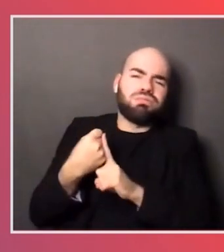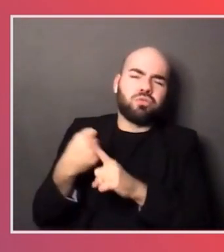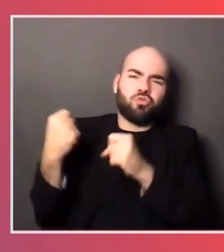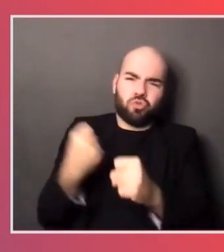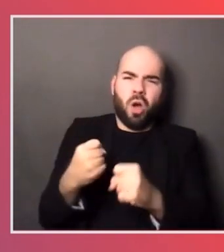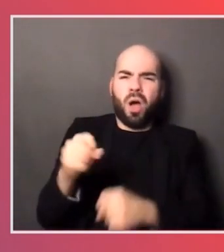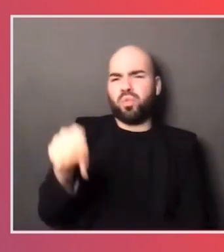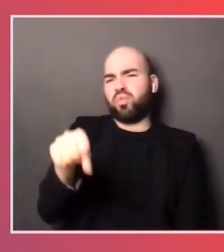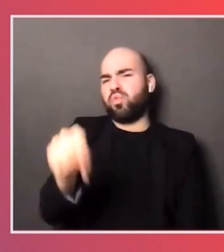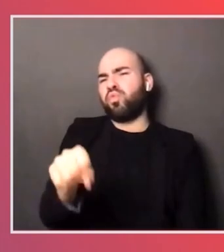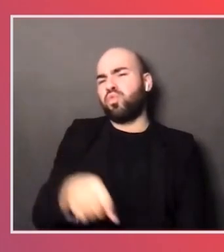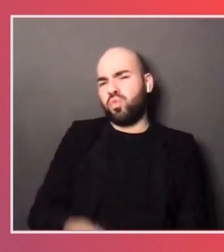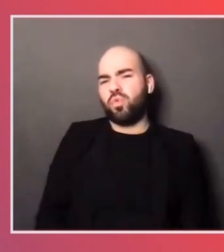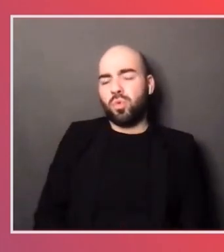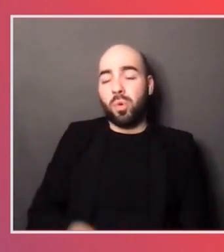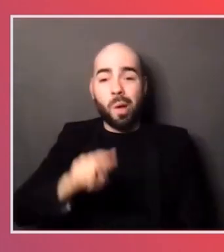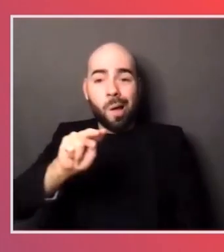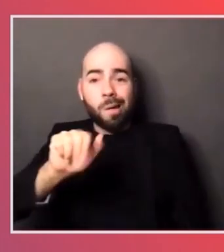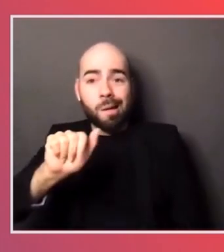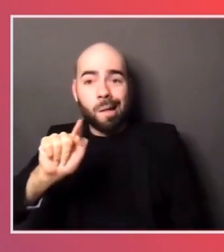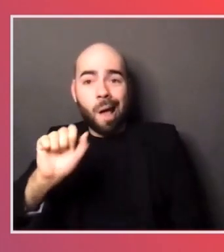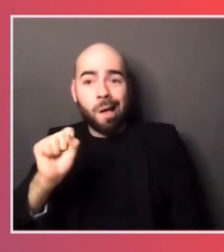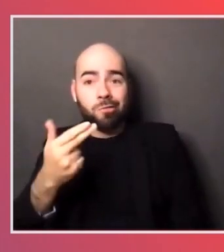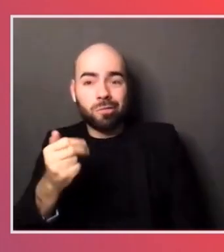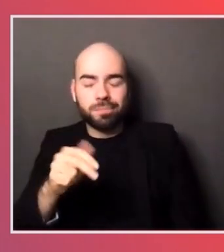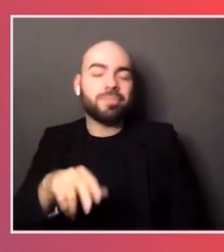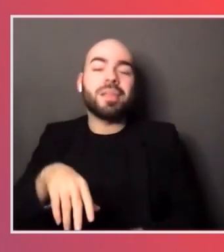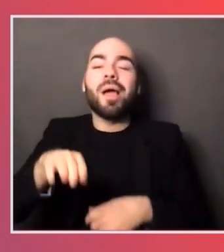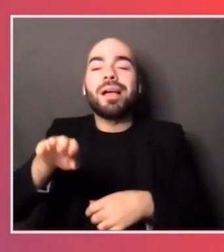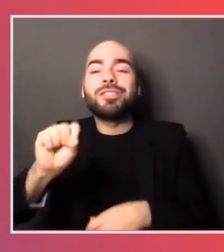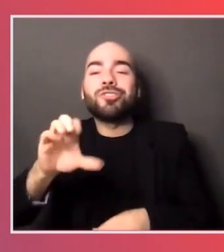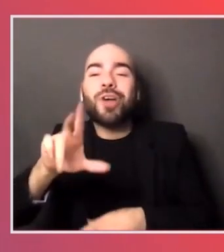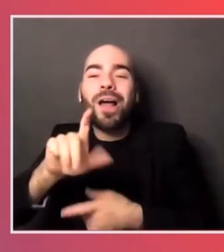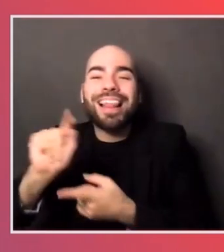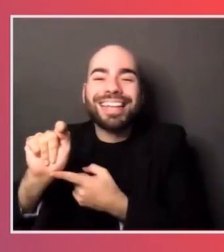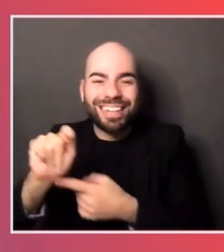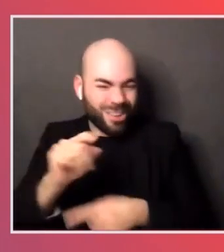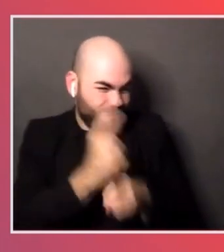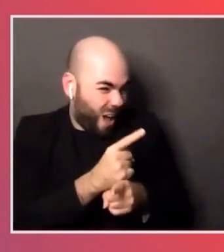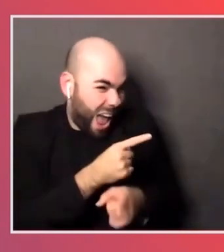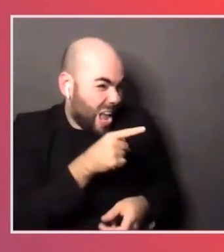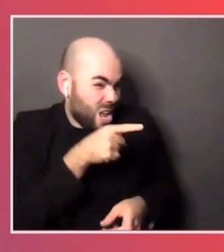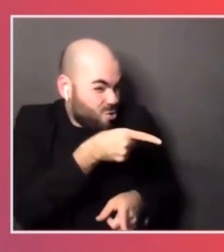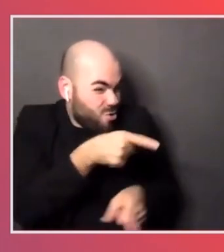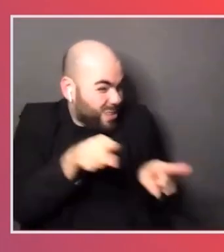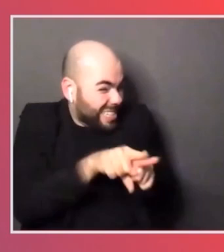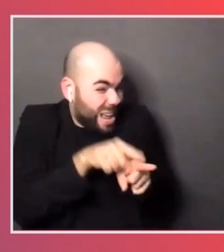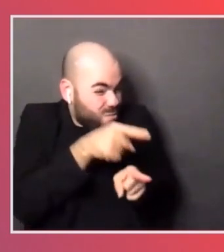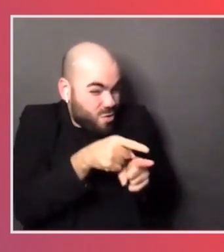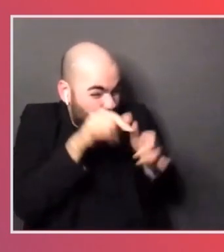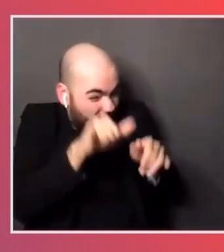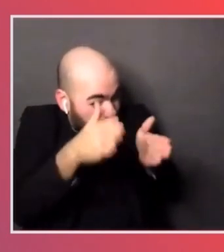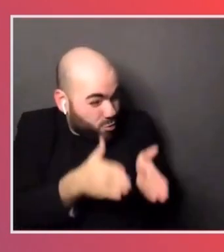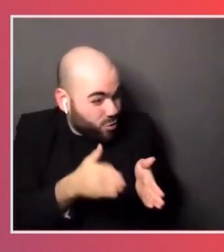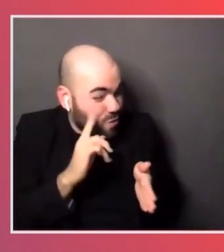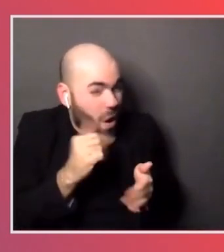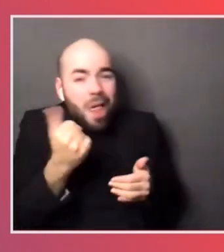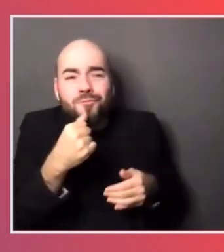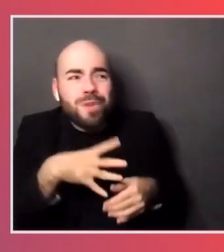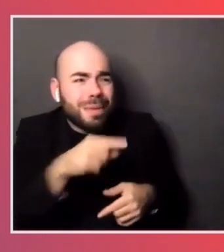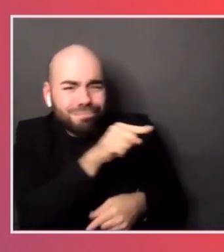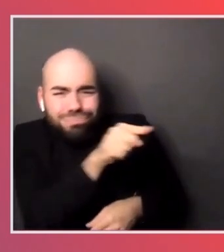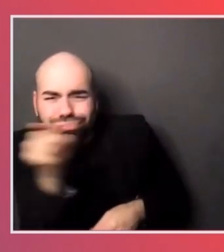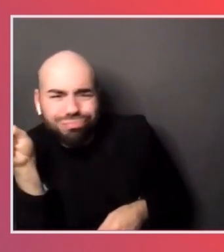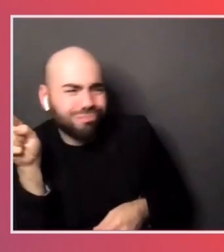so many young women. You know, I think it's just so inspiring to watch you, you